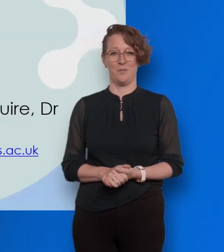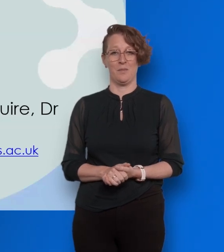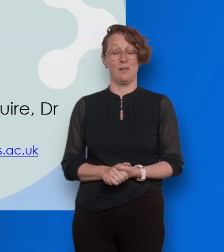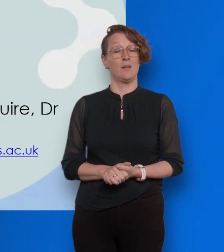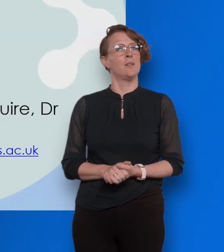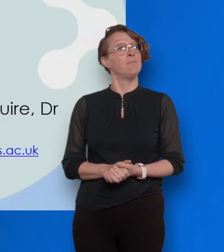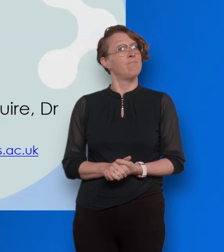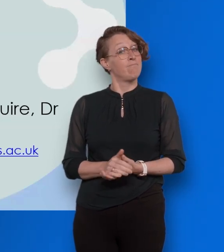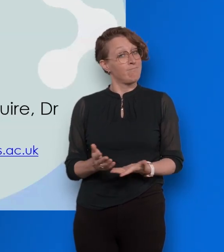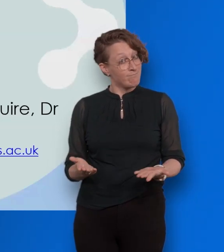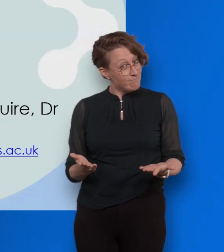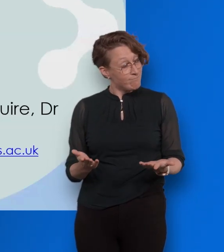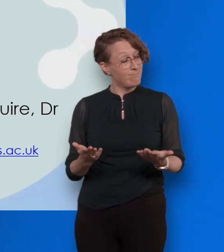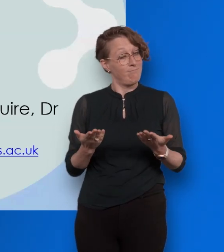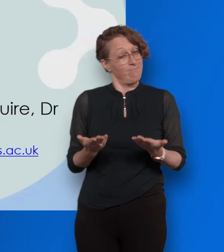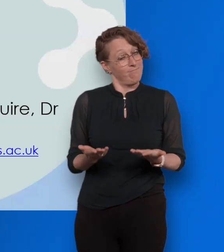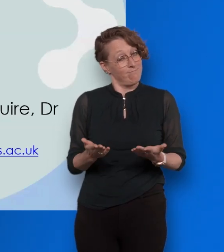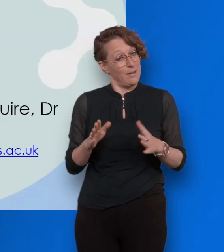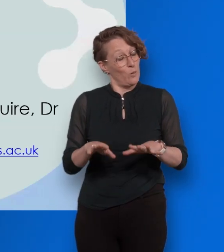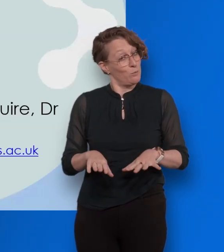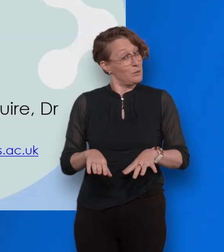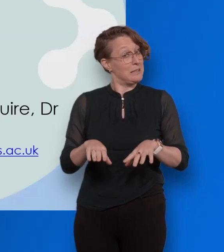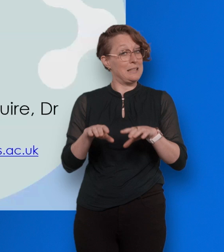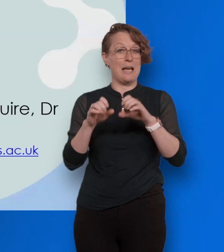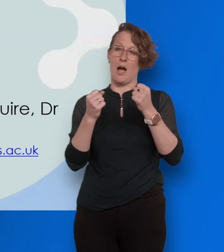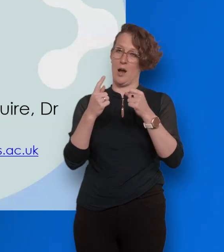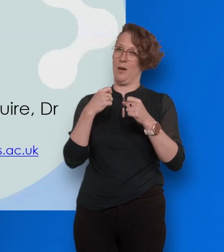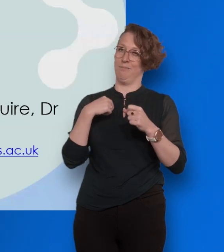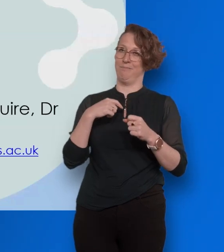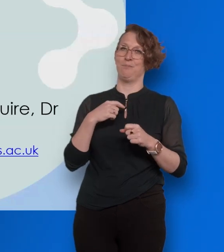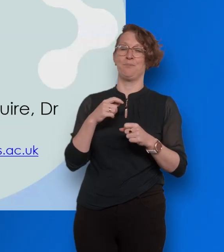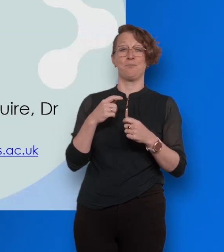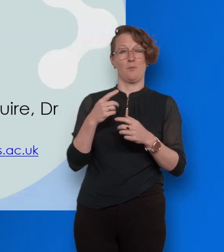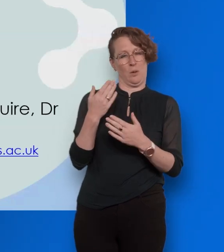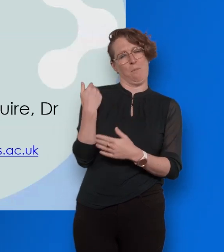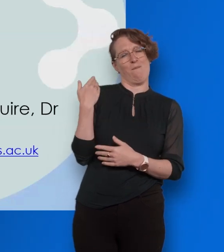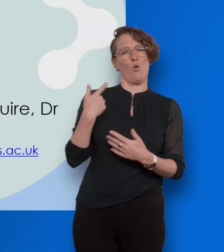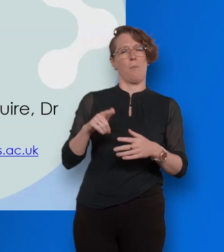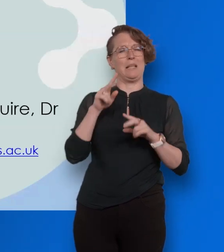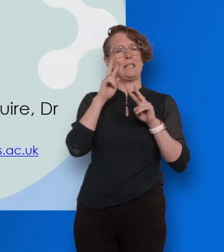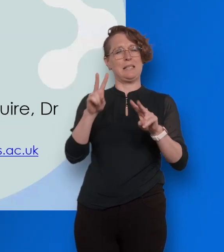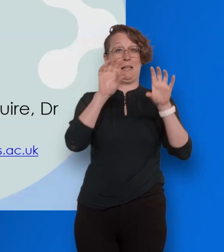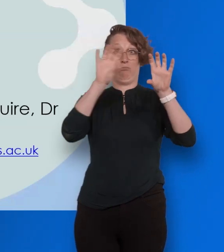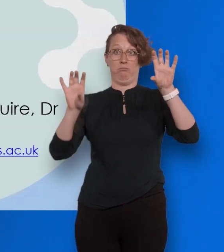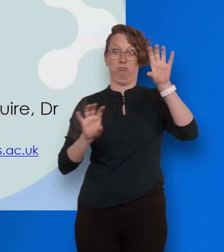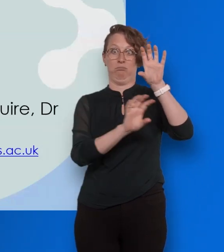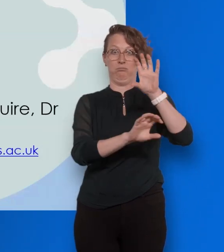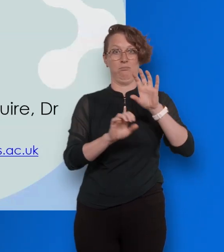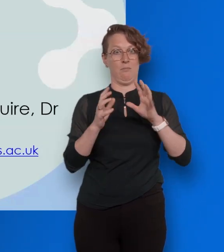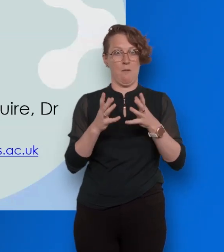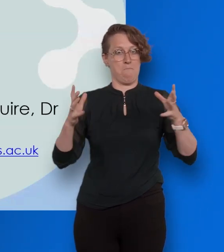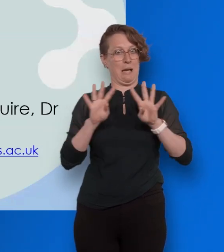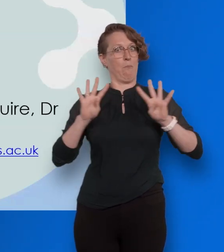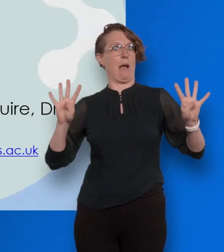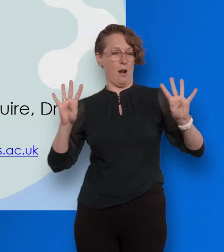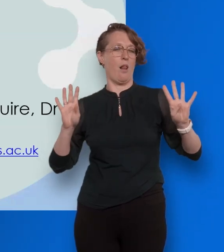So let's get started. As you will have seen, we have a big panel for today, so we don't